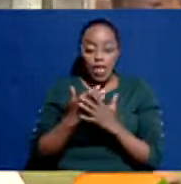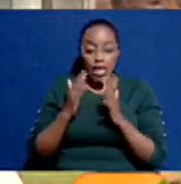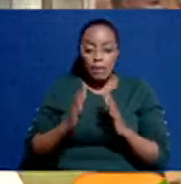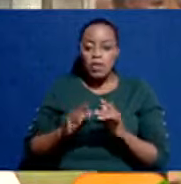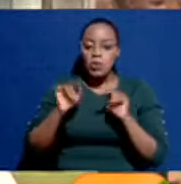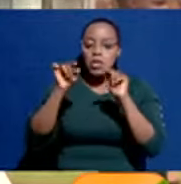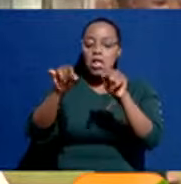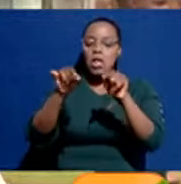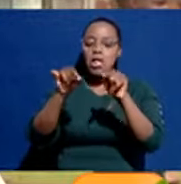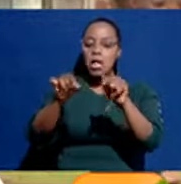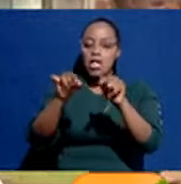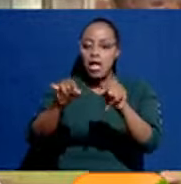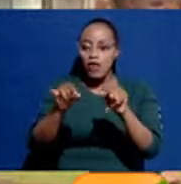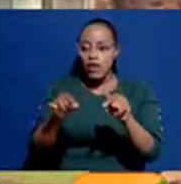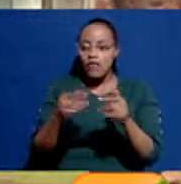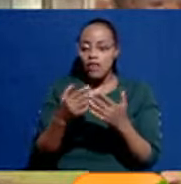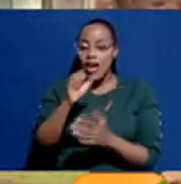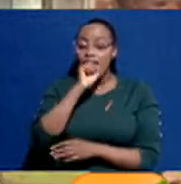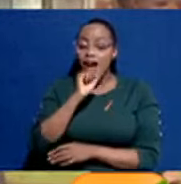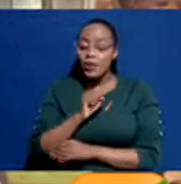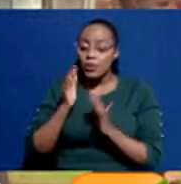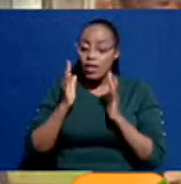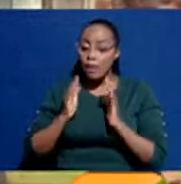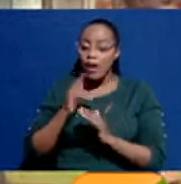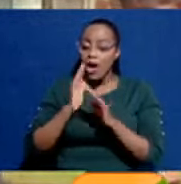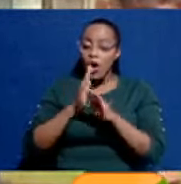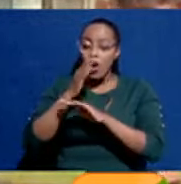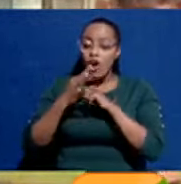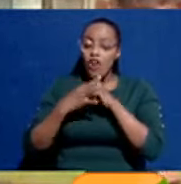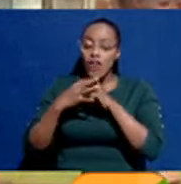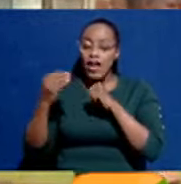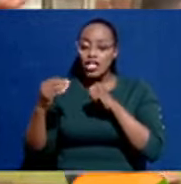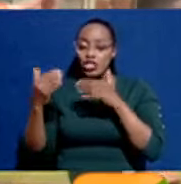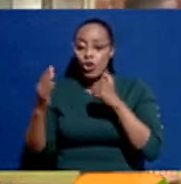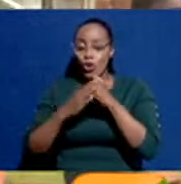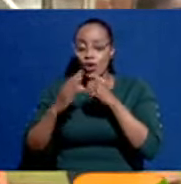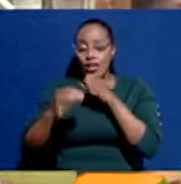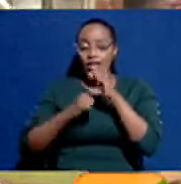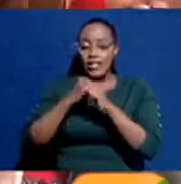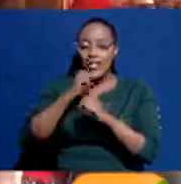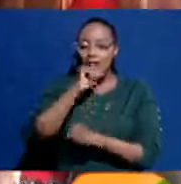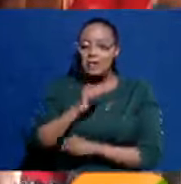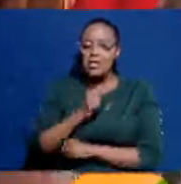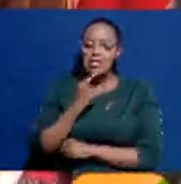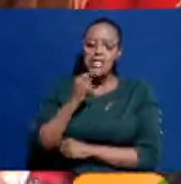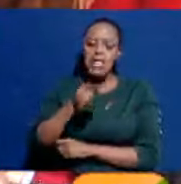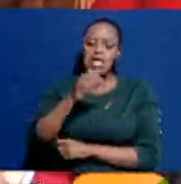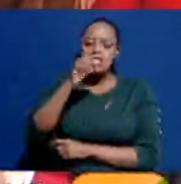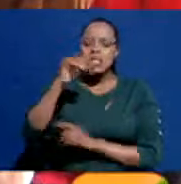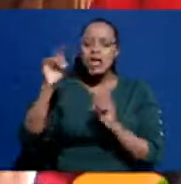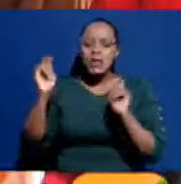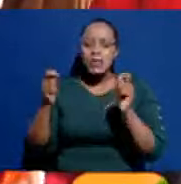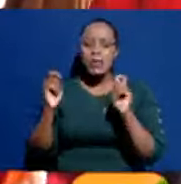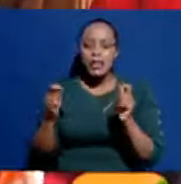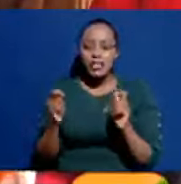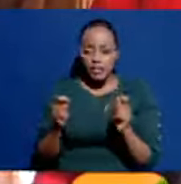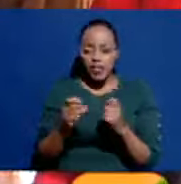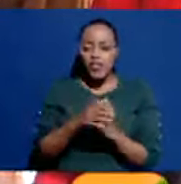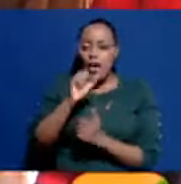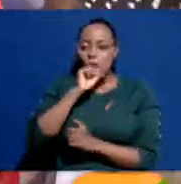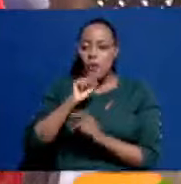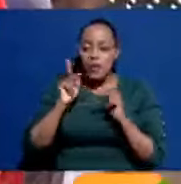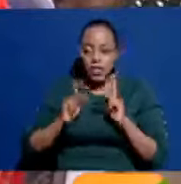a finger at an elderly person who is over 80 years, 90 years old, and call them a witch. In the end, the aged